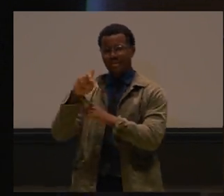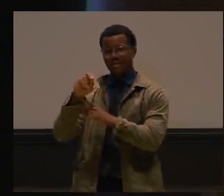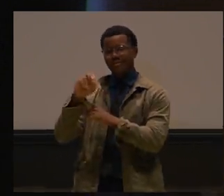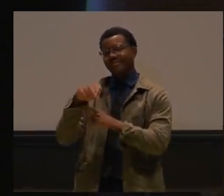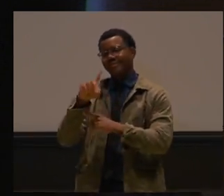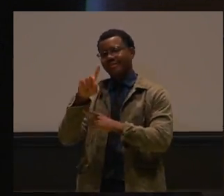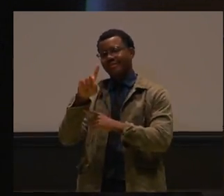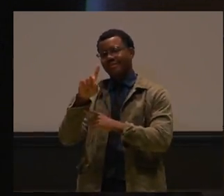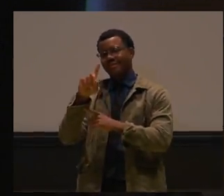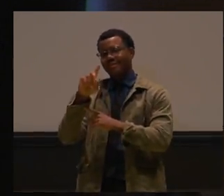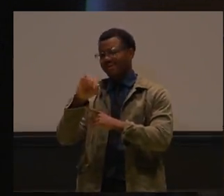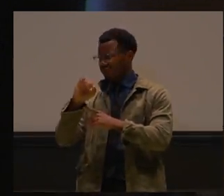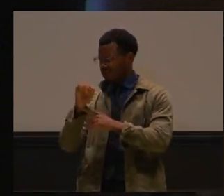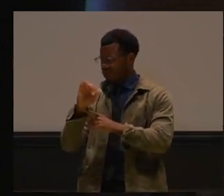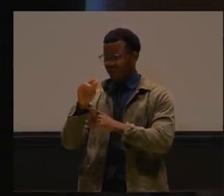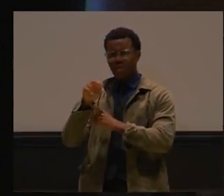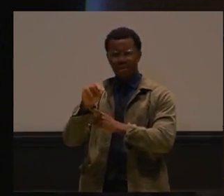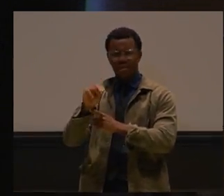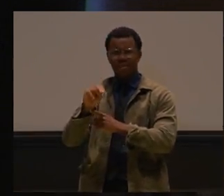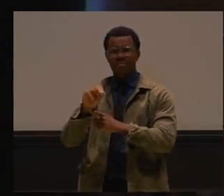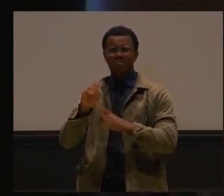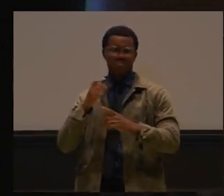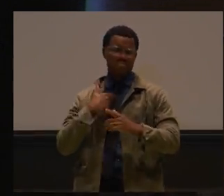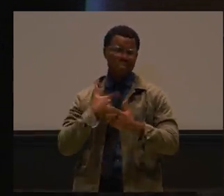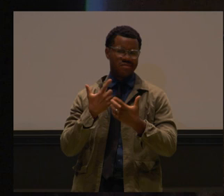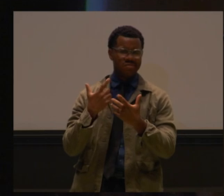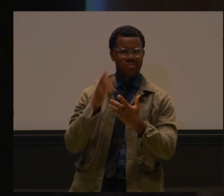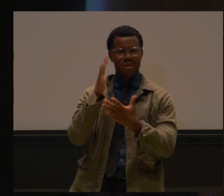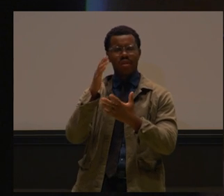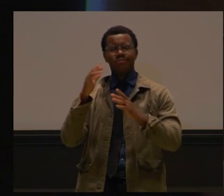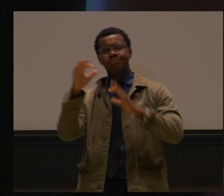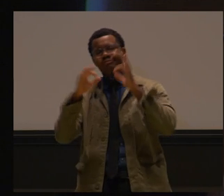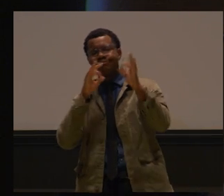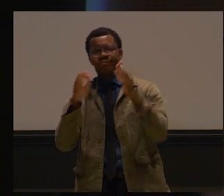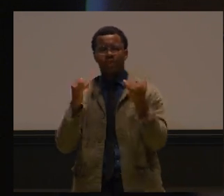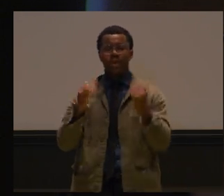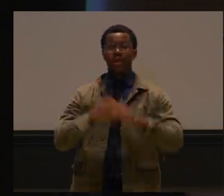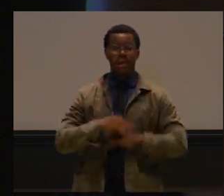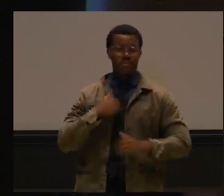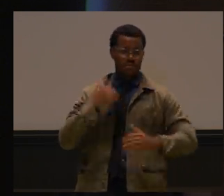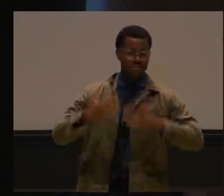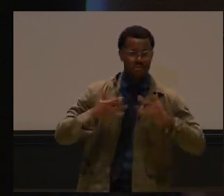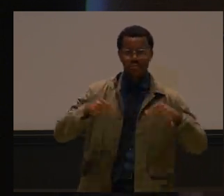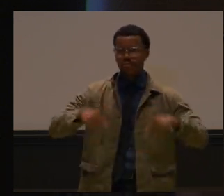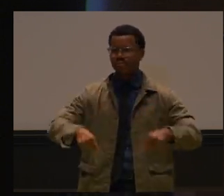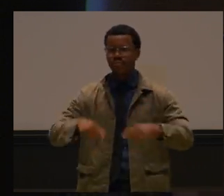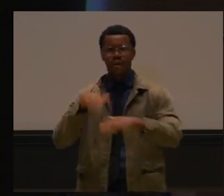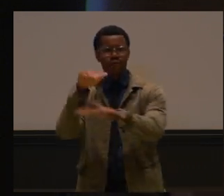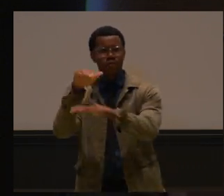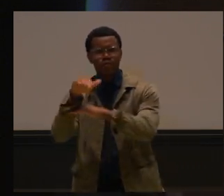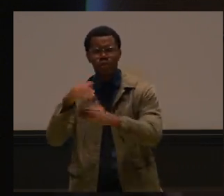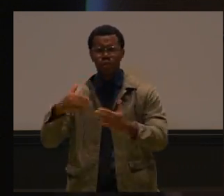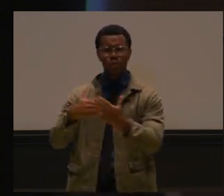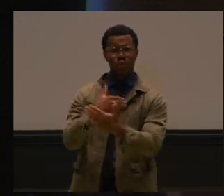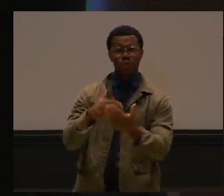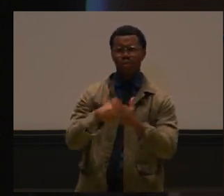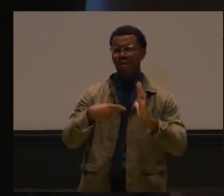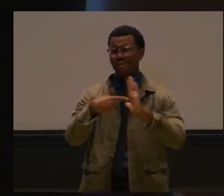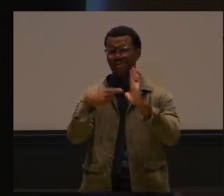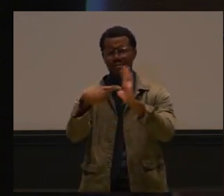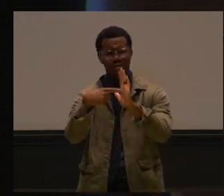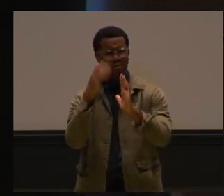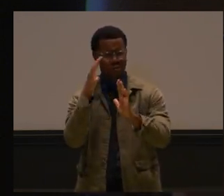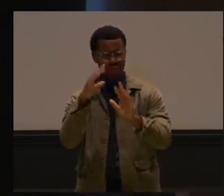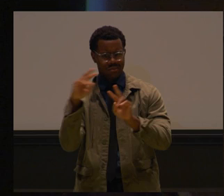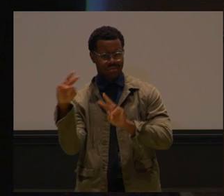so many reasons, I am excited about our program this afternoon. It falls on opening day of our new collection exhibition,